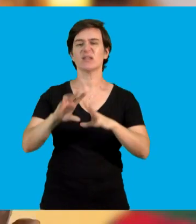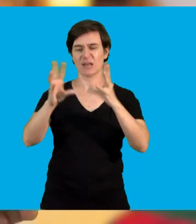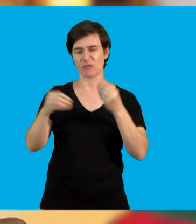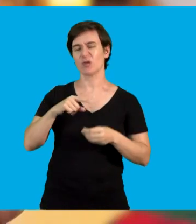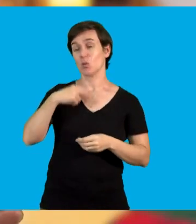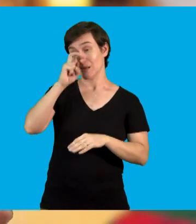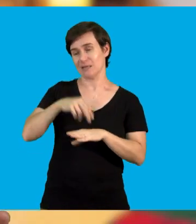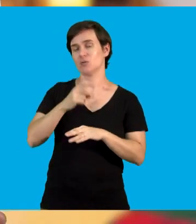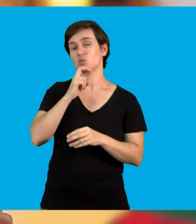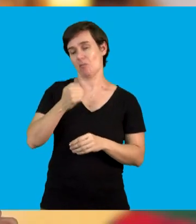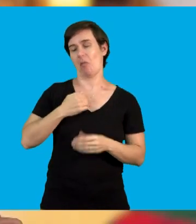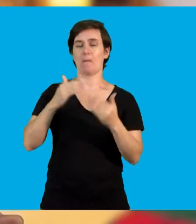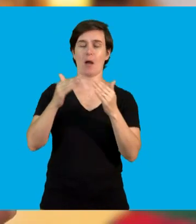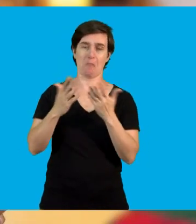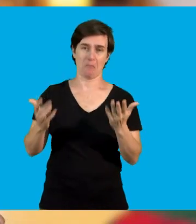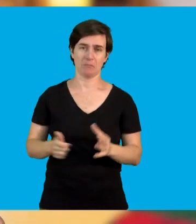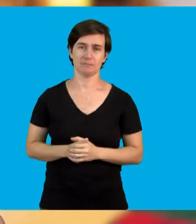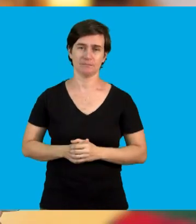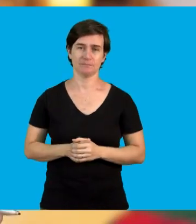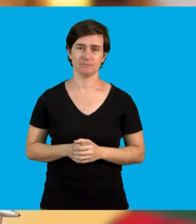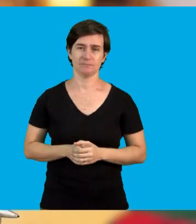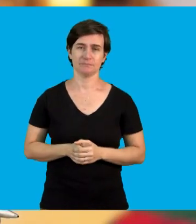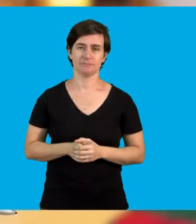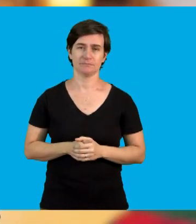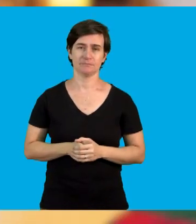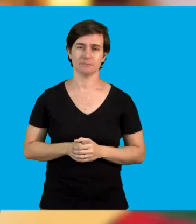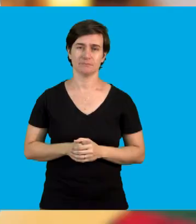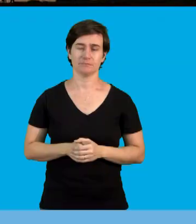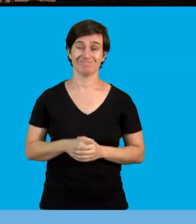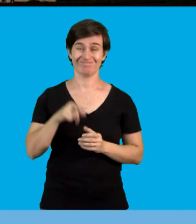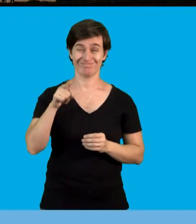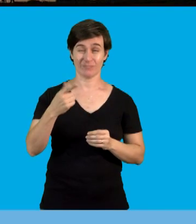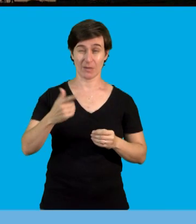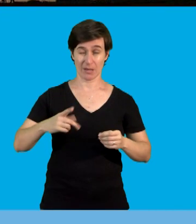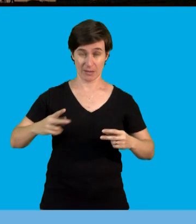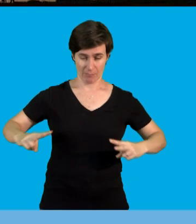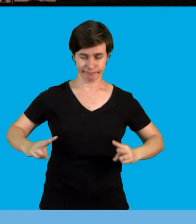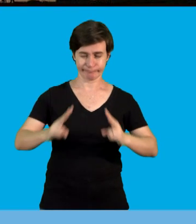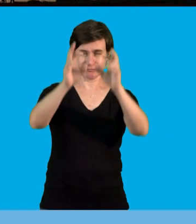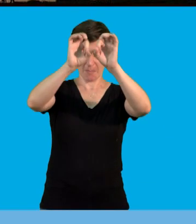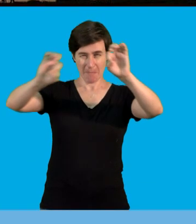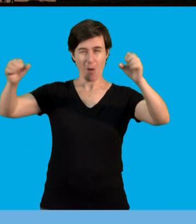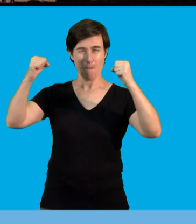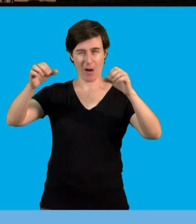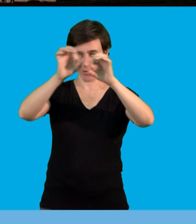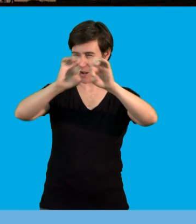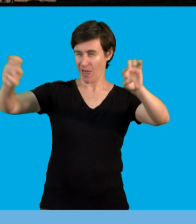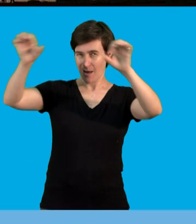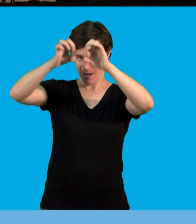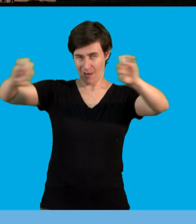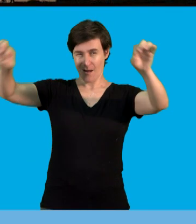that is going to be using the electricity. So these power lines, or these transmission